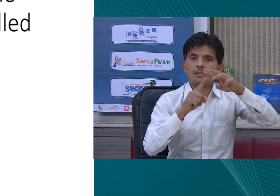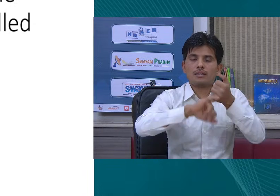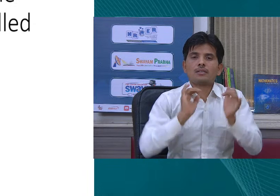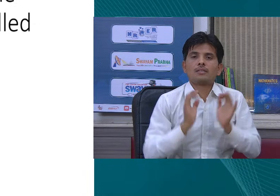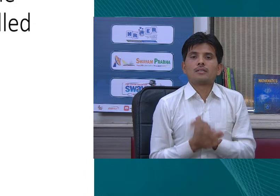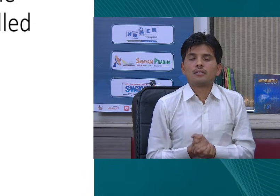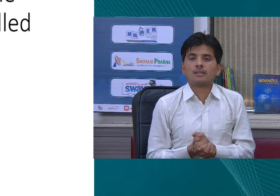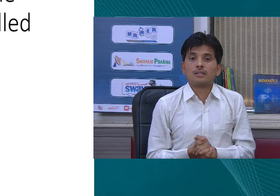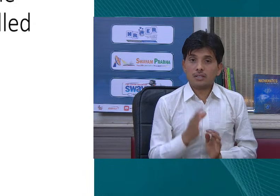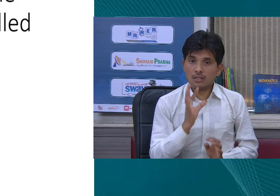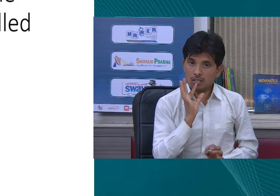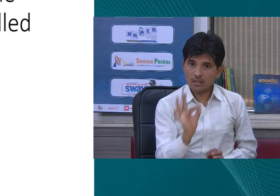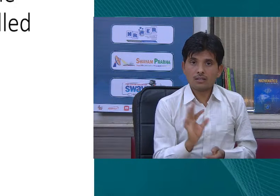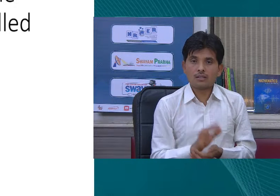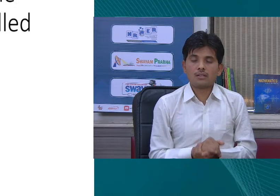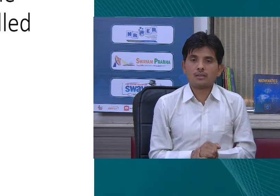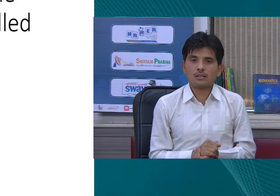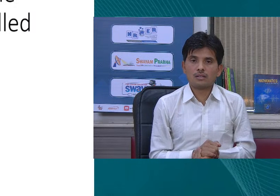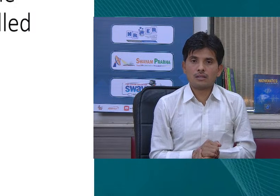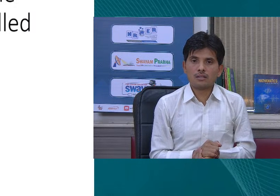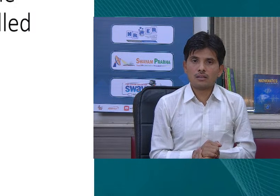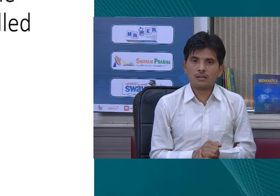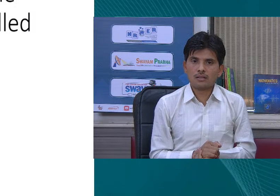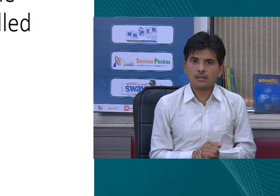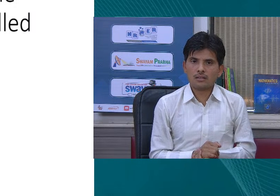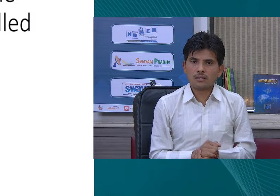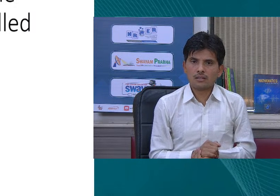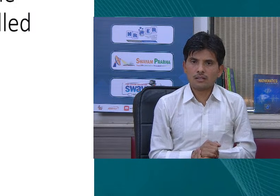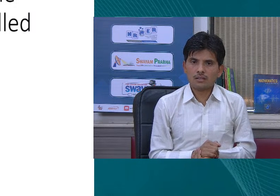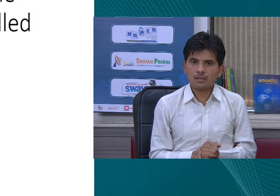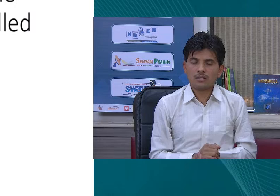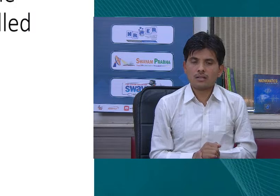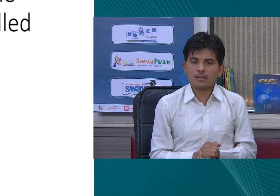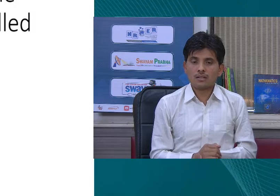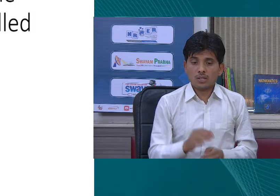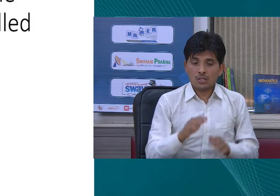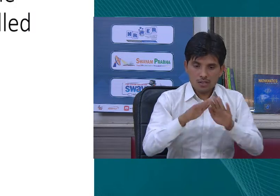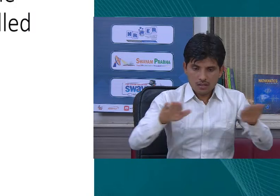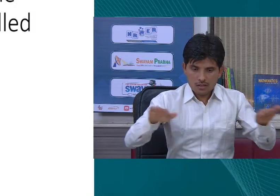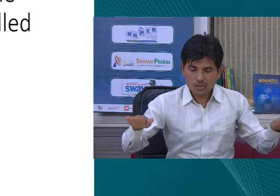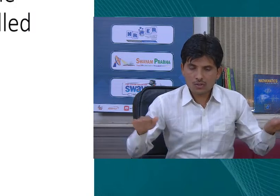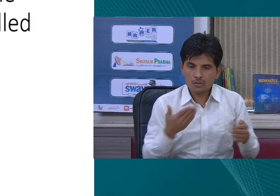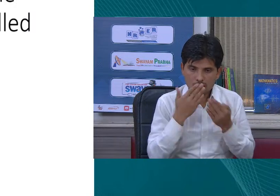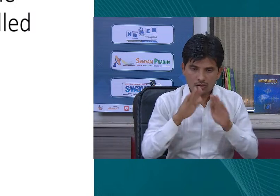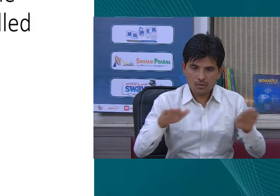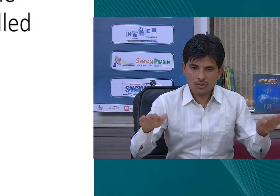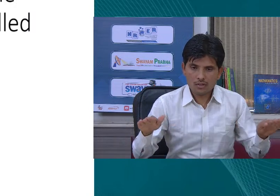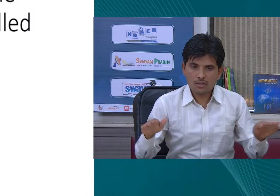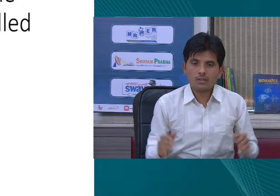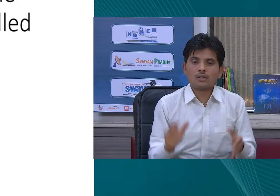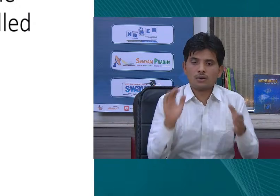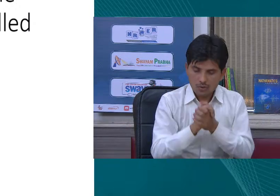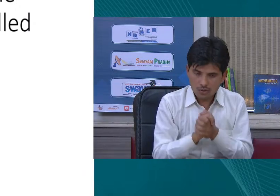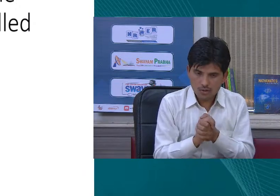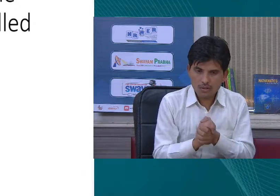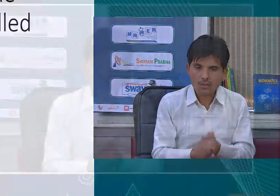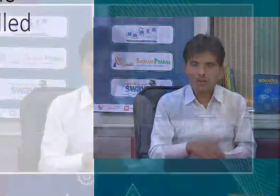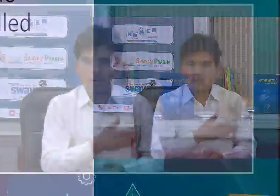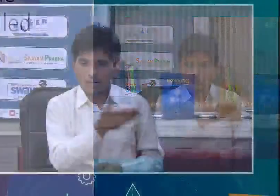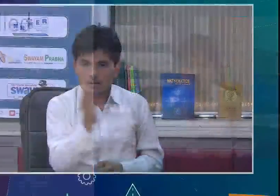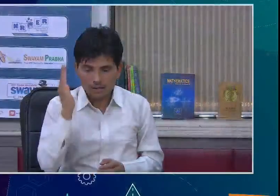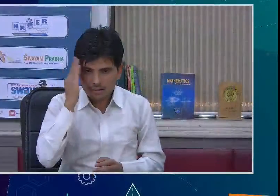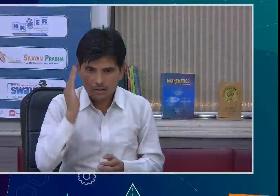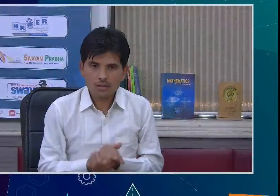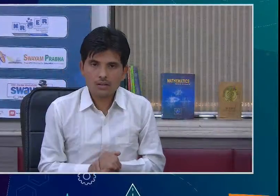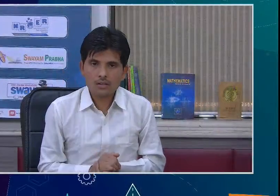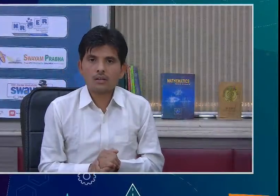kind, a planet. And our class 6 students, our little friends, they already know that the